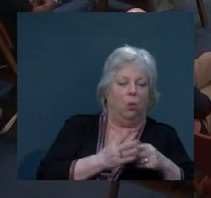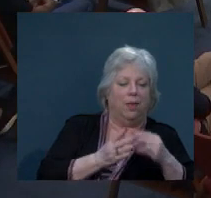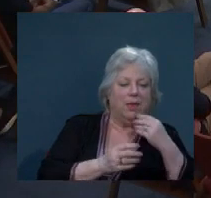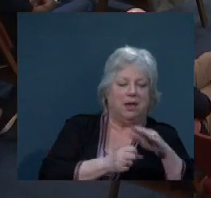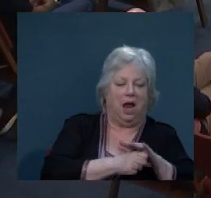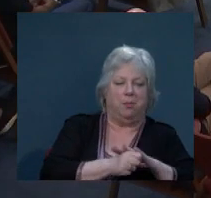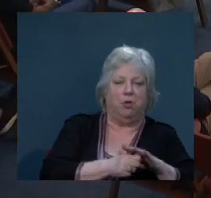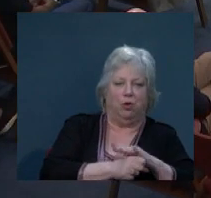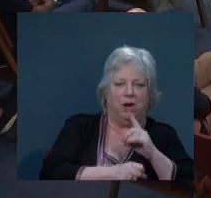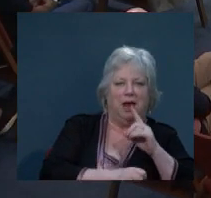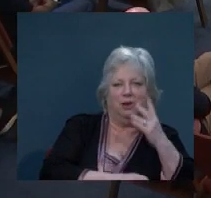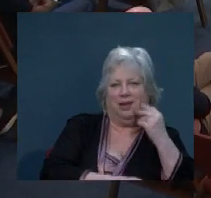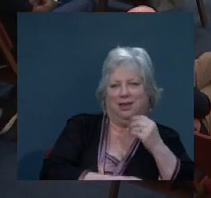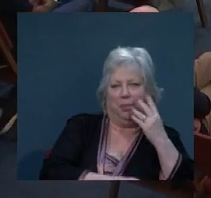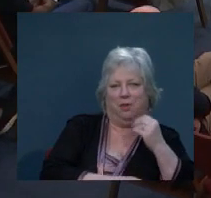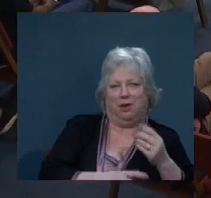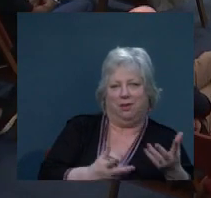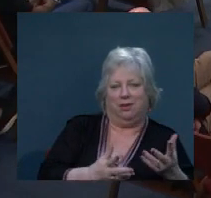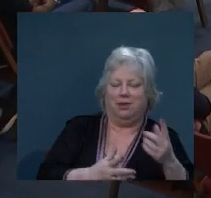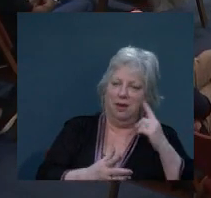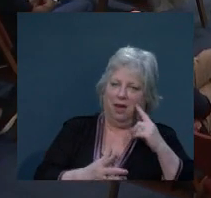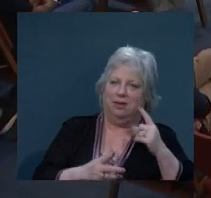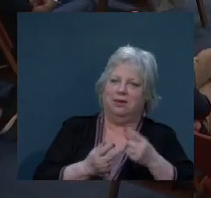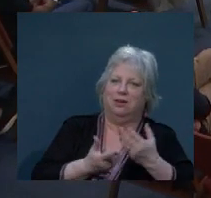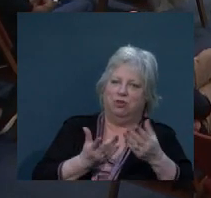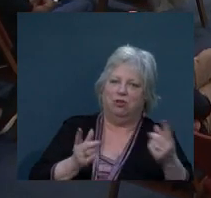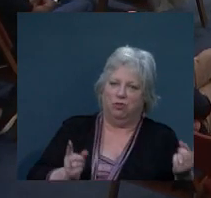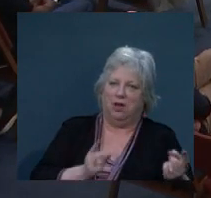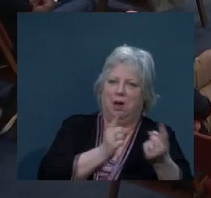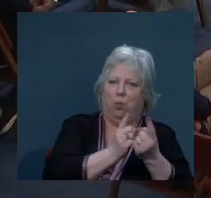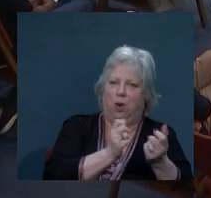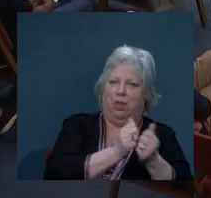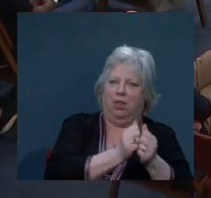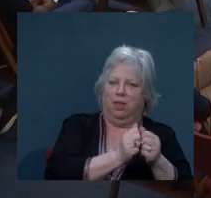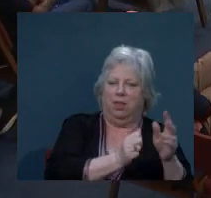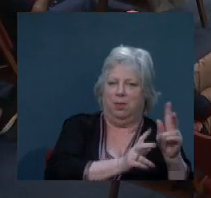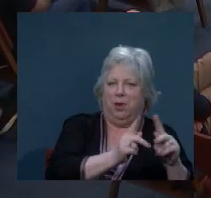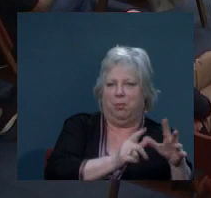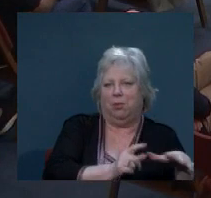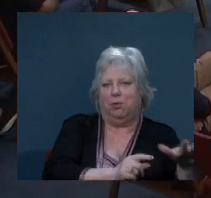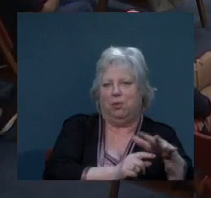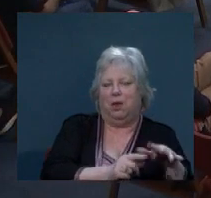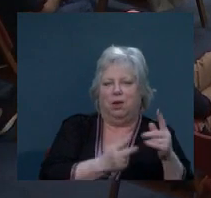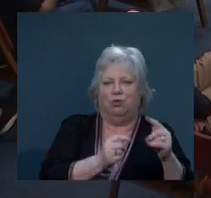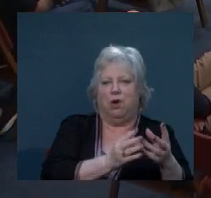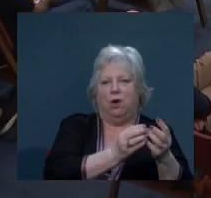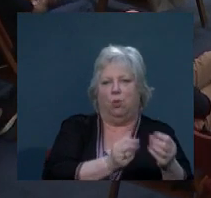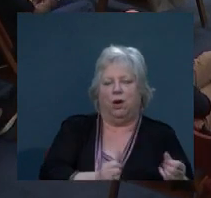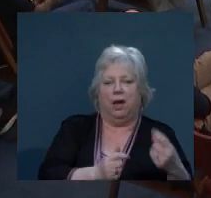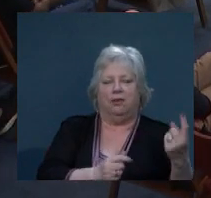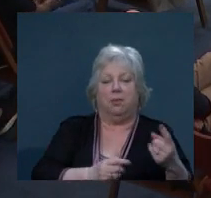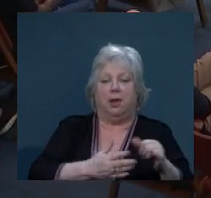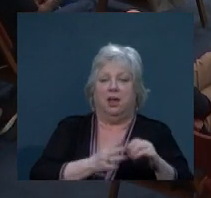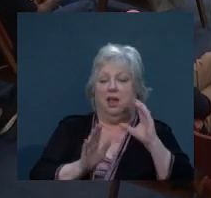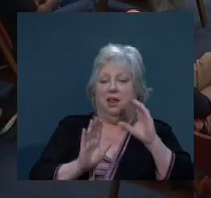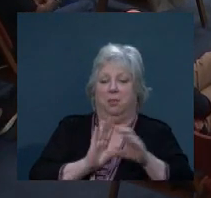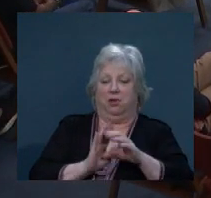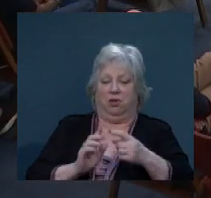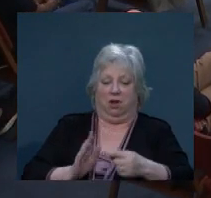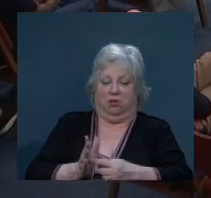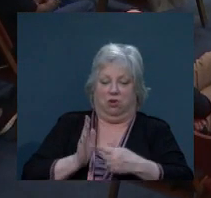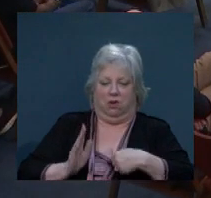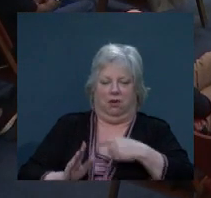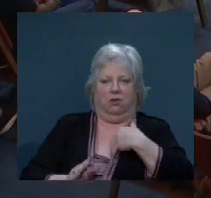what the neighborhood is actually seeing the outcome. I would suggest you get with them and try to work something out. The pictures they showed us don't show